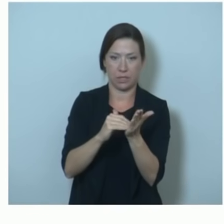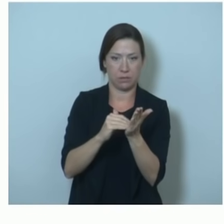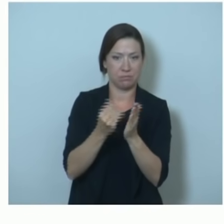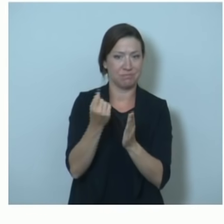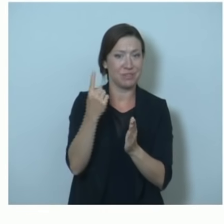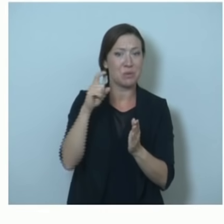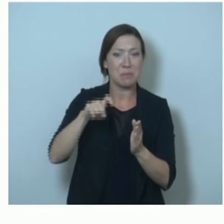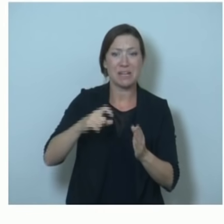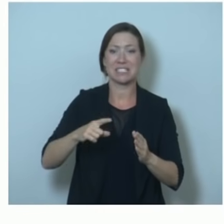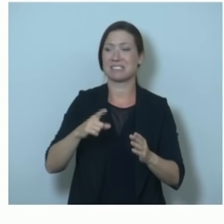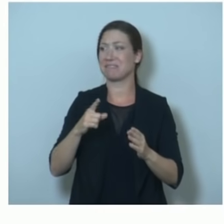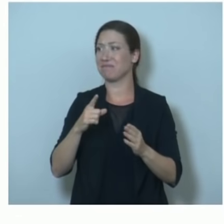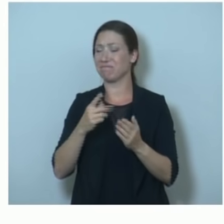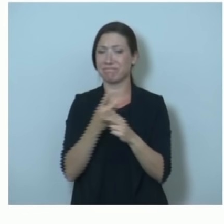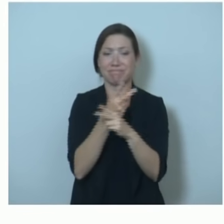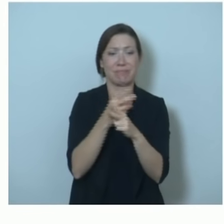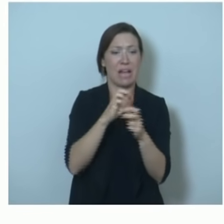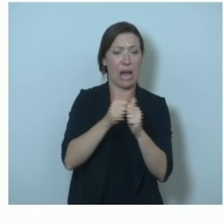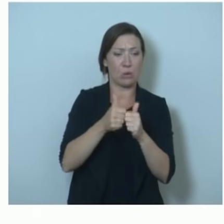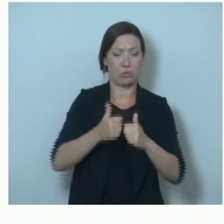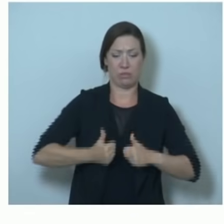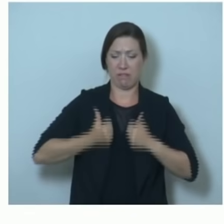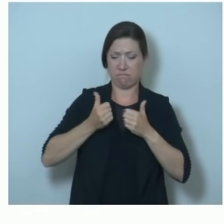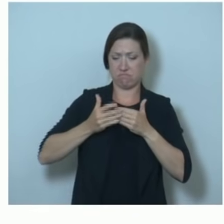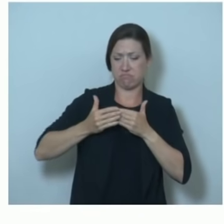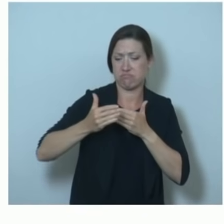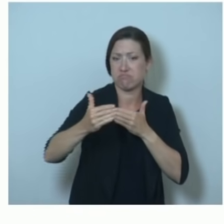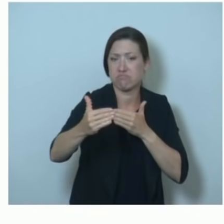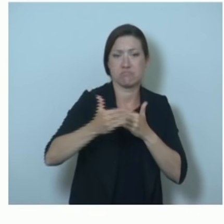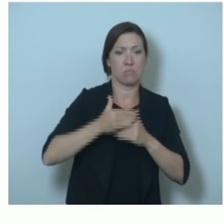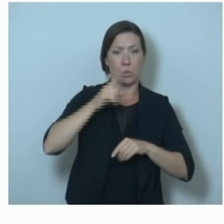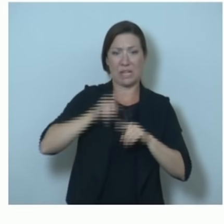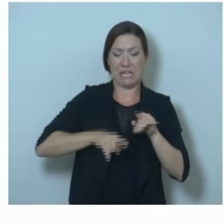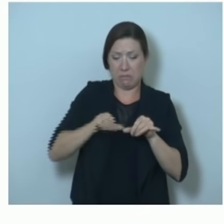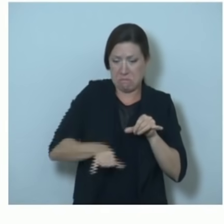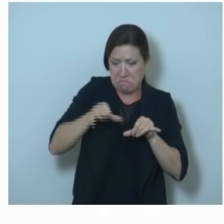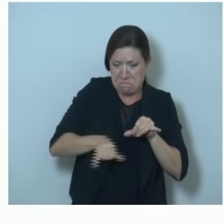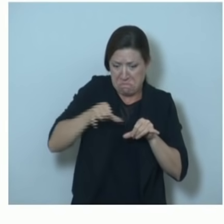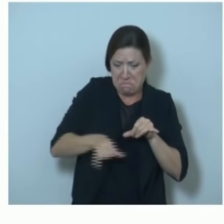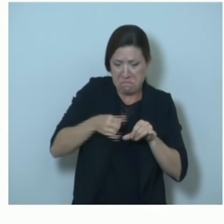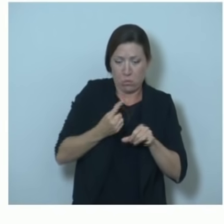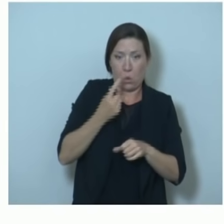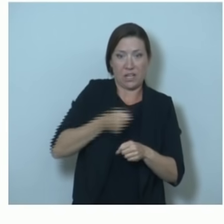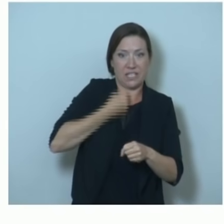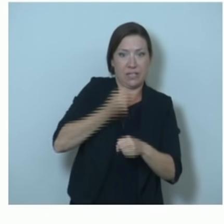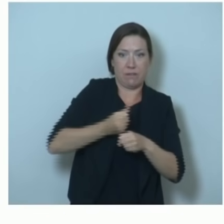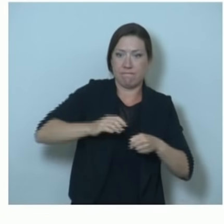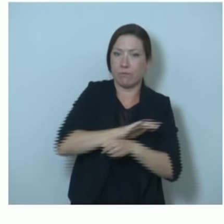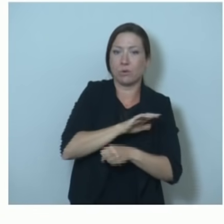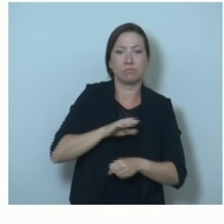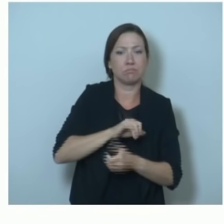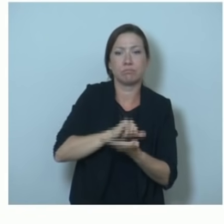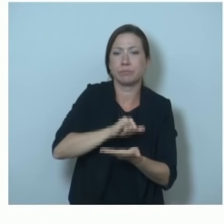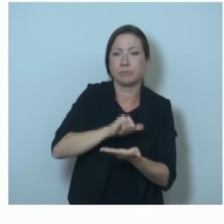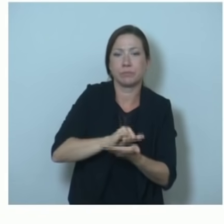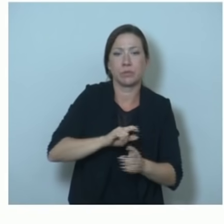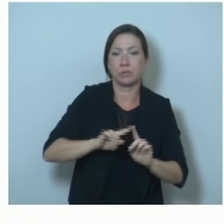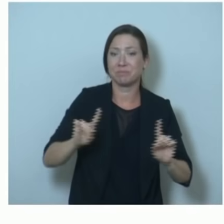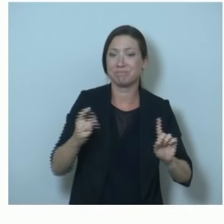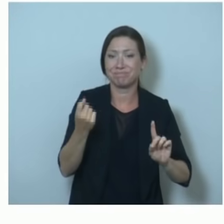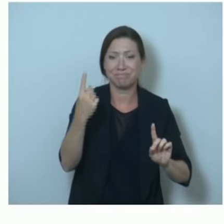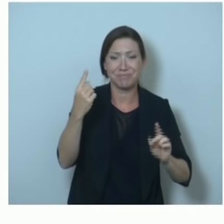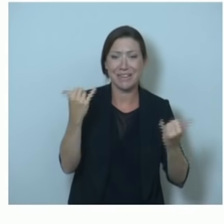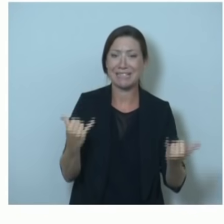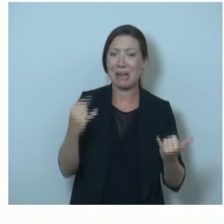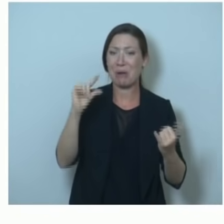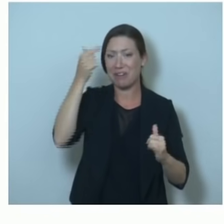COVID positive world. We can't keep doing what we're doing for another year. So it's, as the governor said, it's all really up